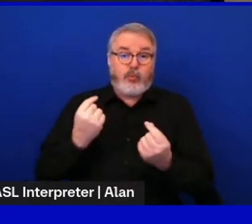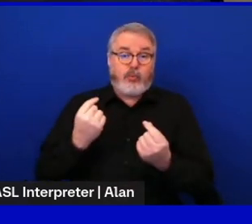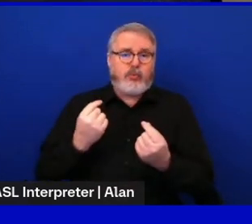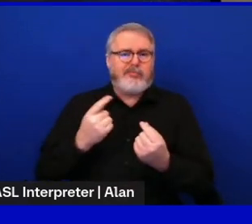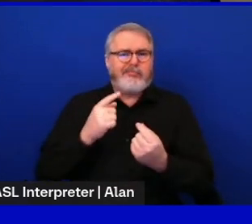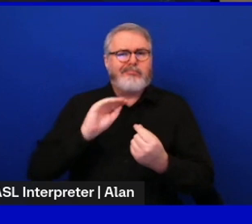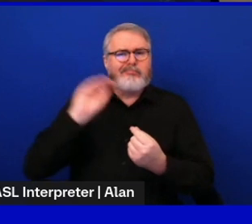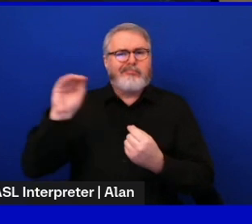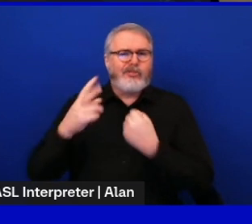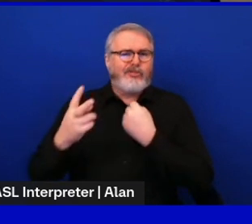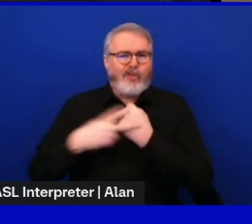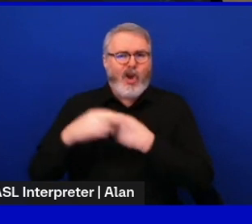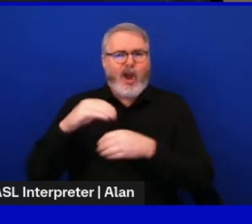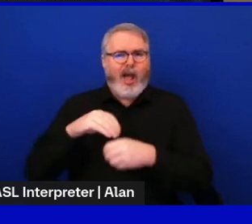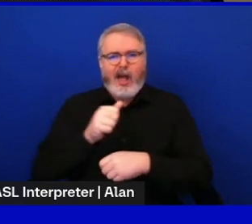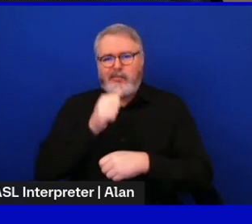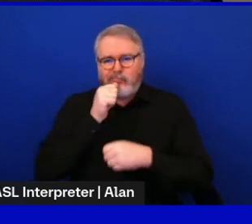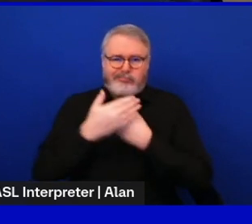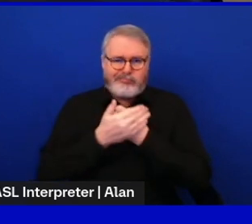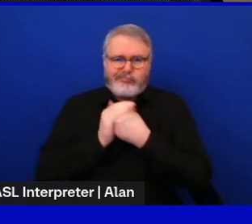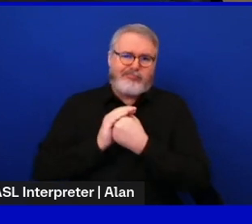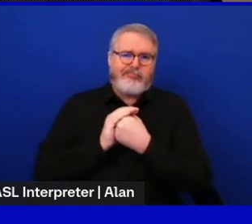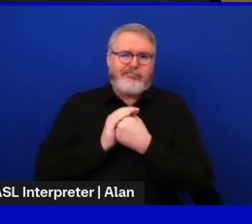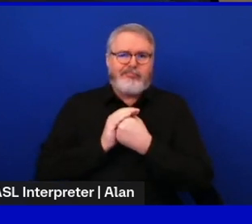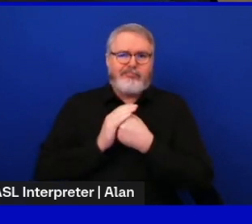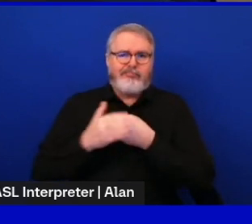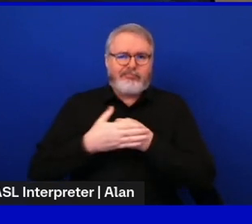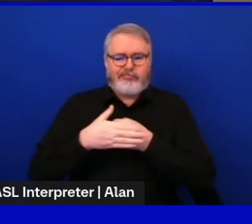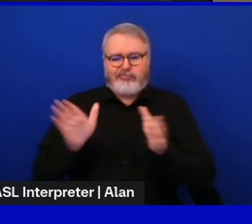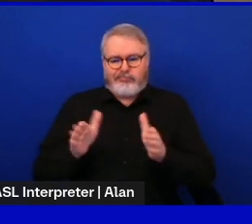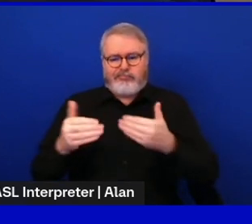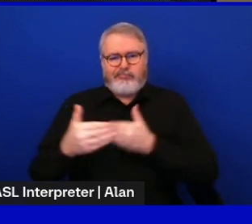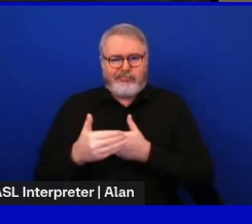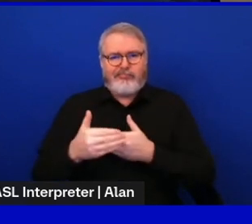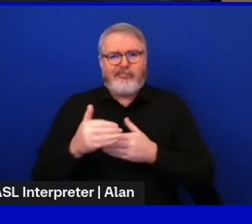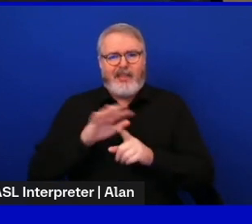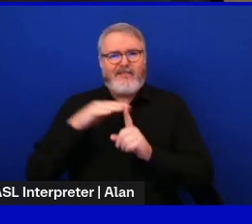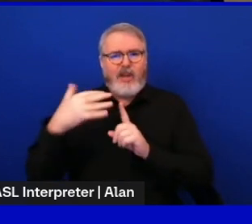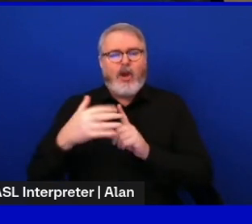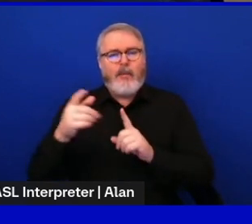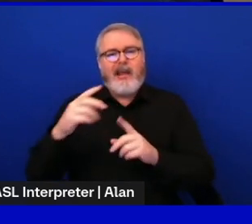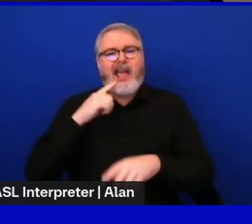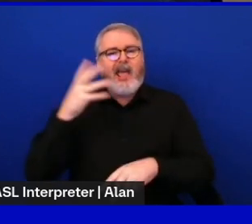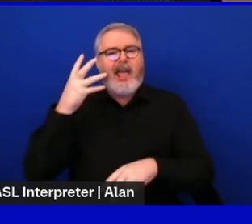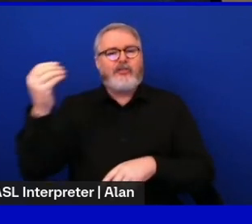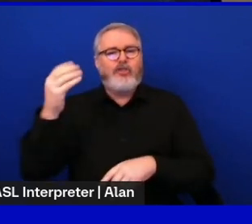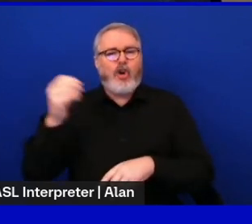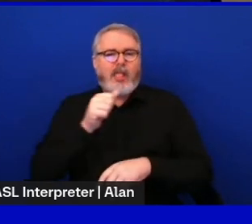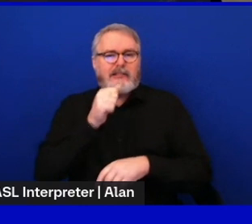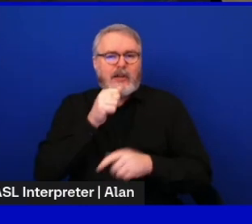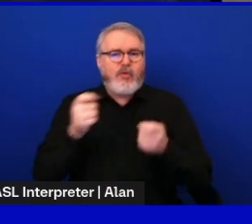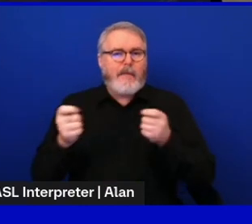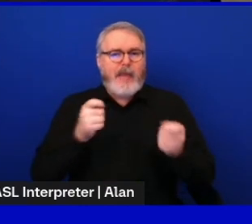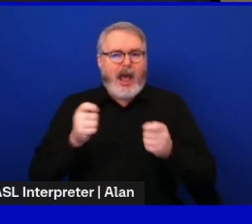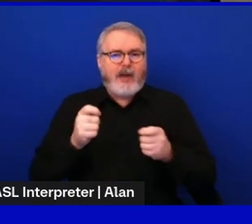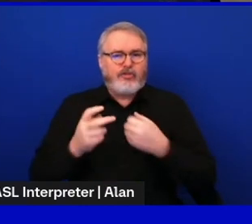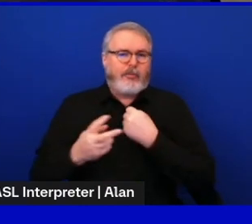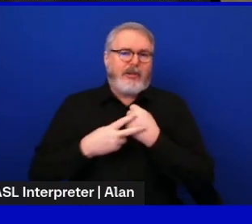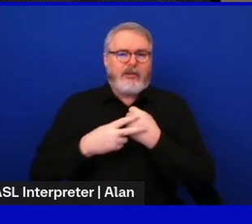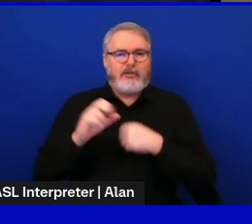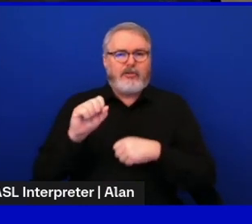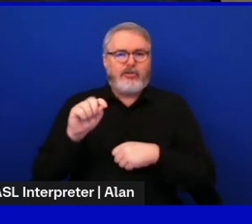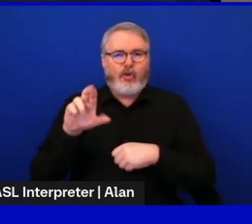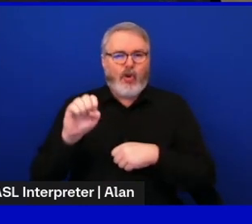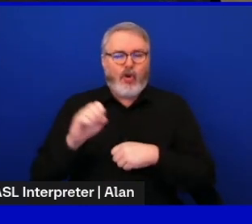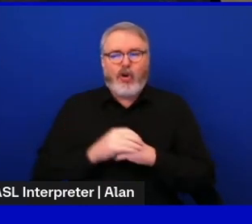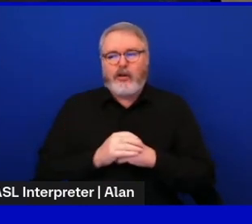in a sealed environment. Most commonly, that would be an external secrets management store. You can use something